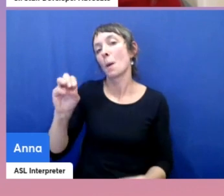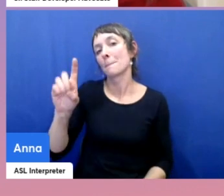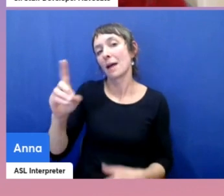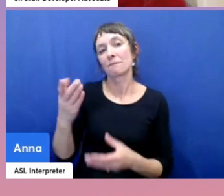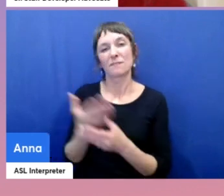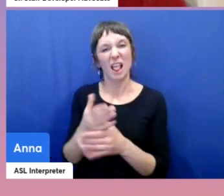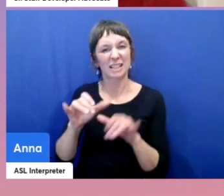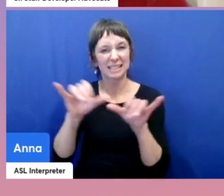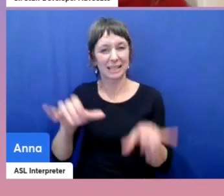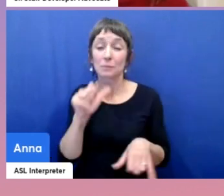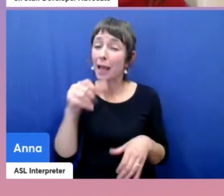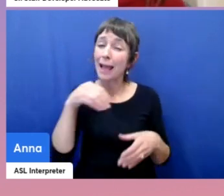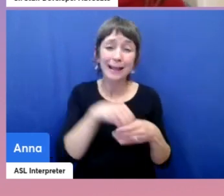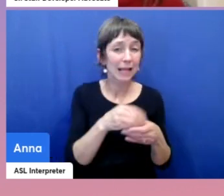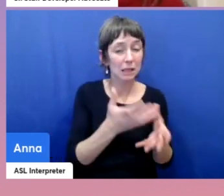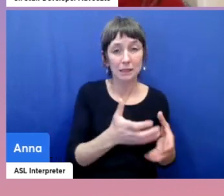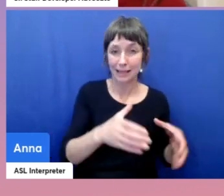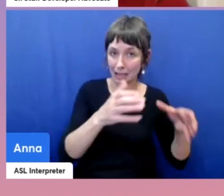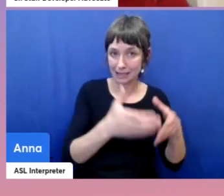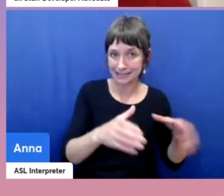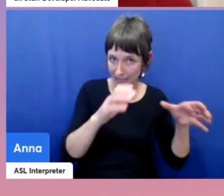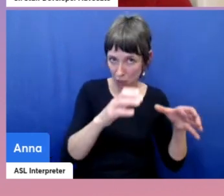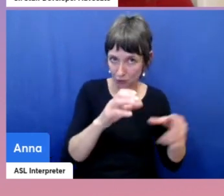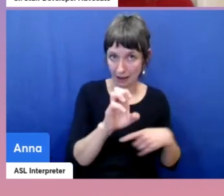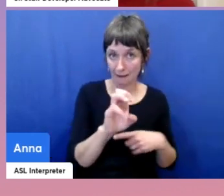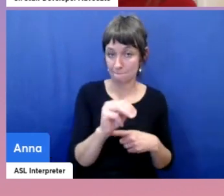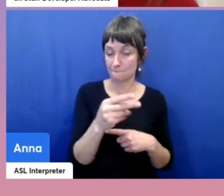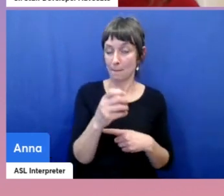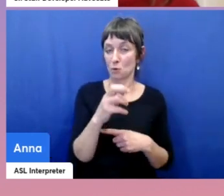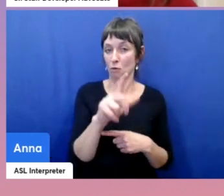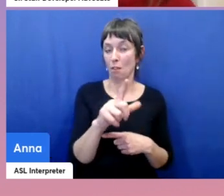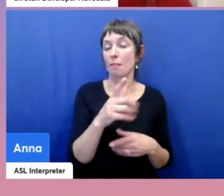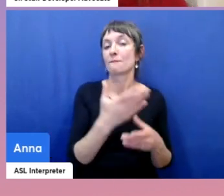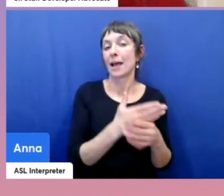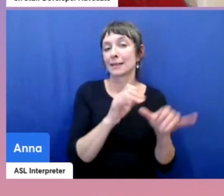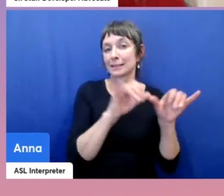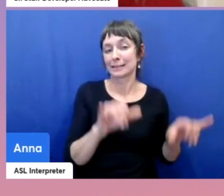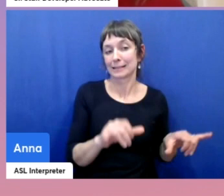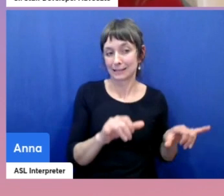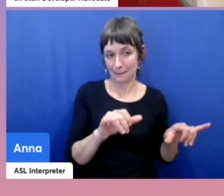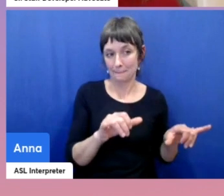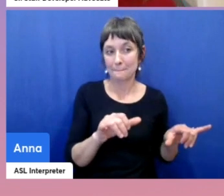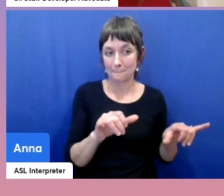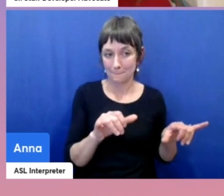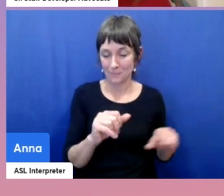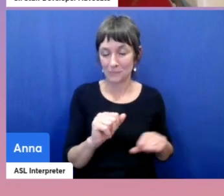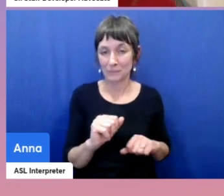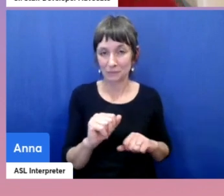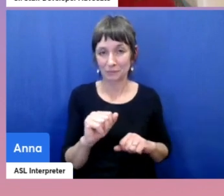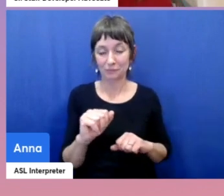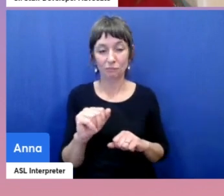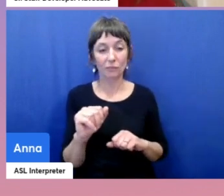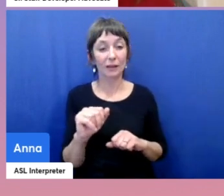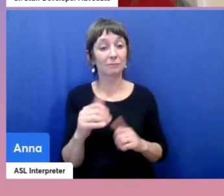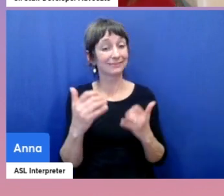in the container's ephemeral file system. And it's the equivalent of a persistent volume in Kubernetes. Now, the job spec